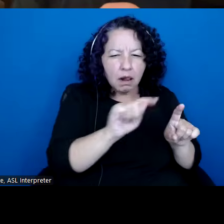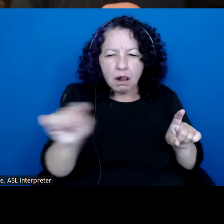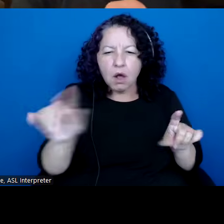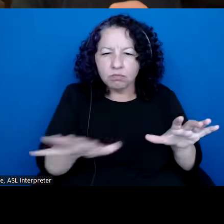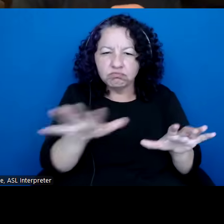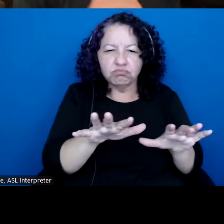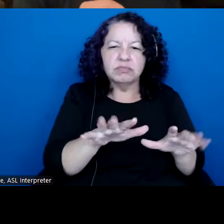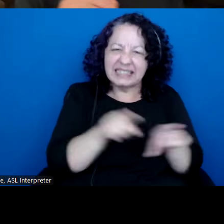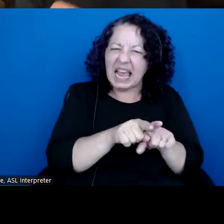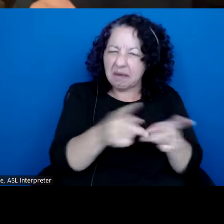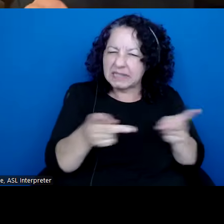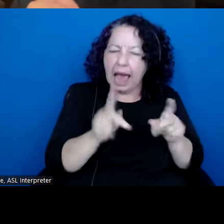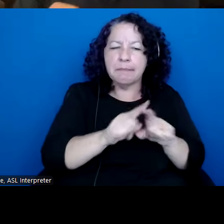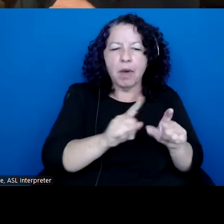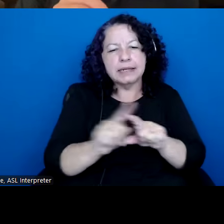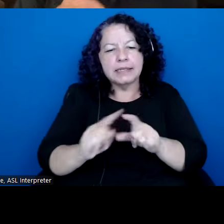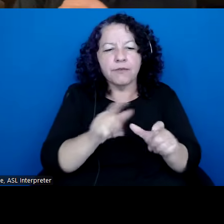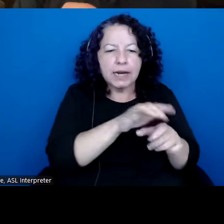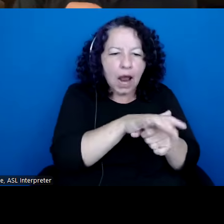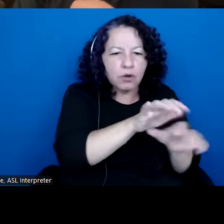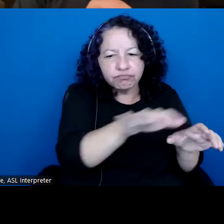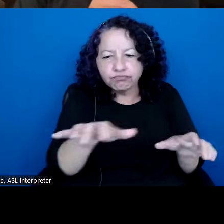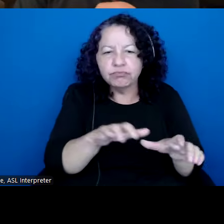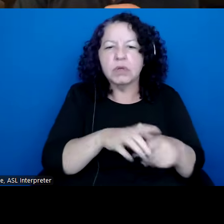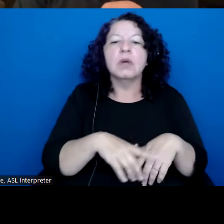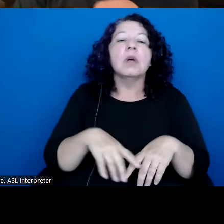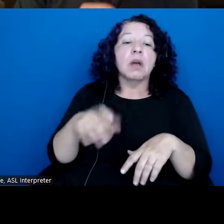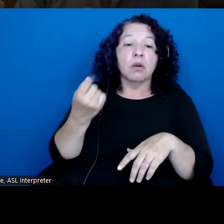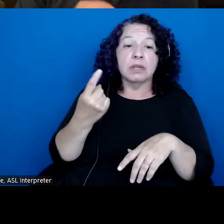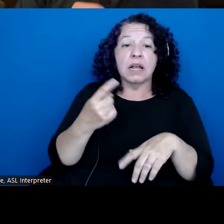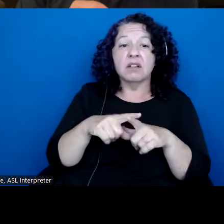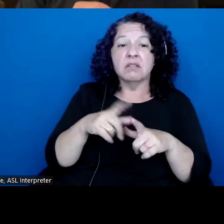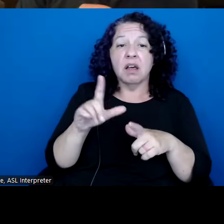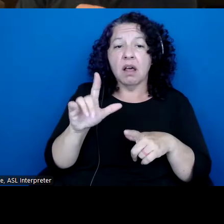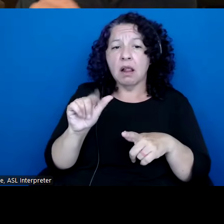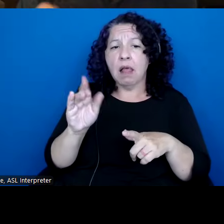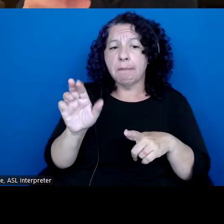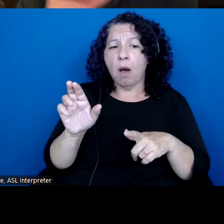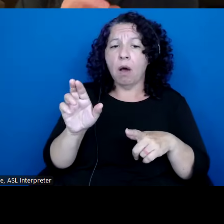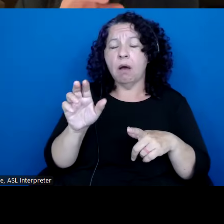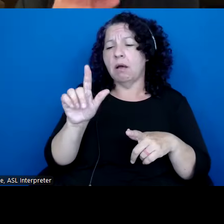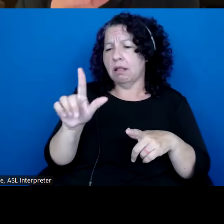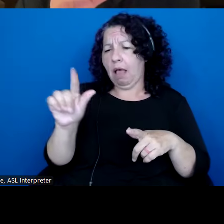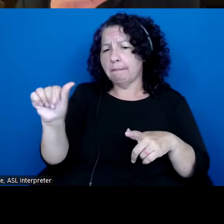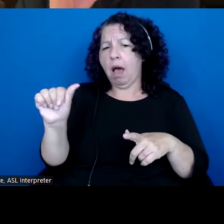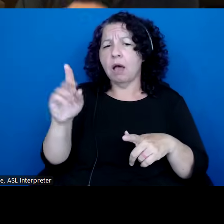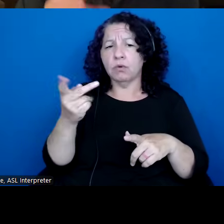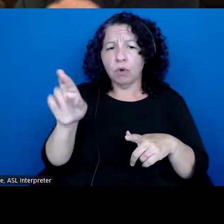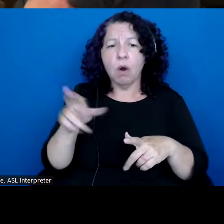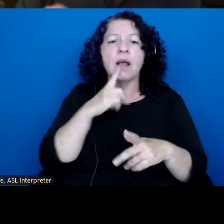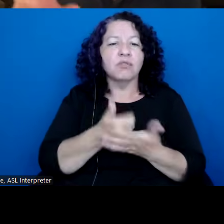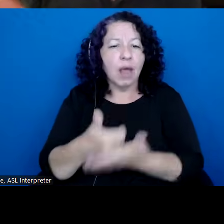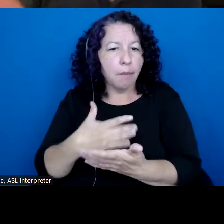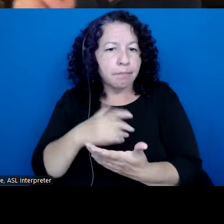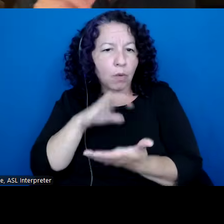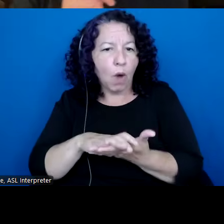each. Well, the co-director of the site, Salam al-Kuntar, was actually helping my wife excavate